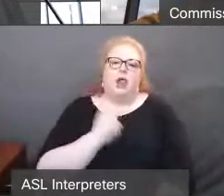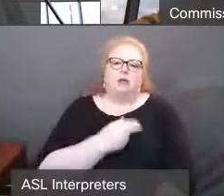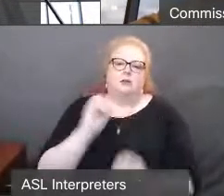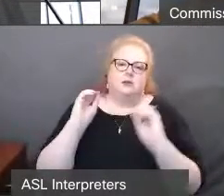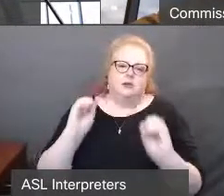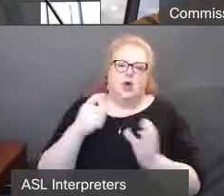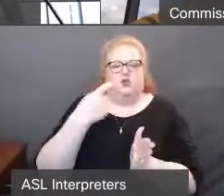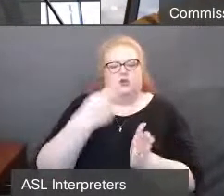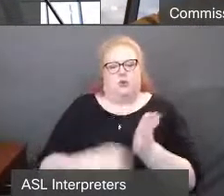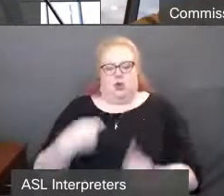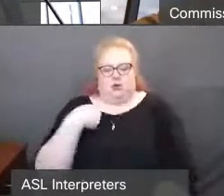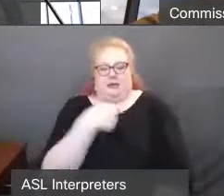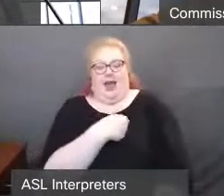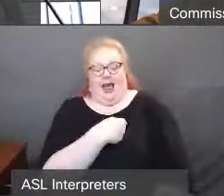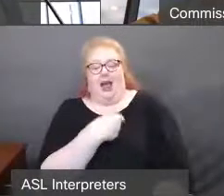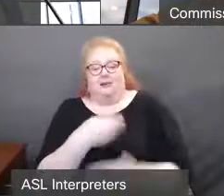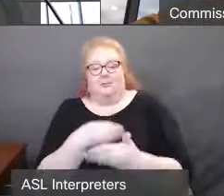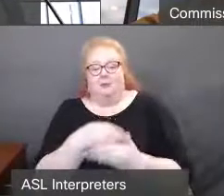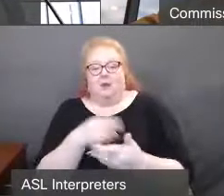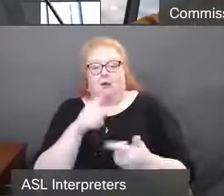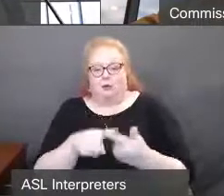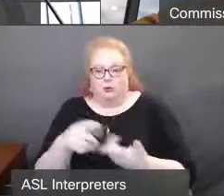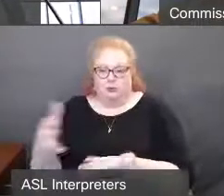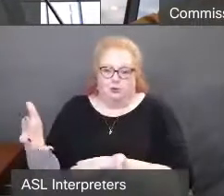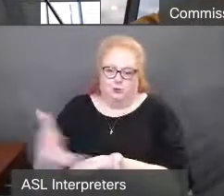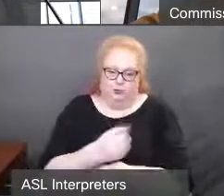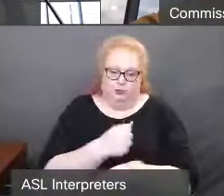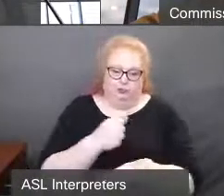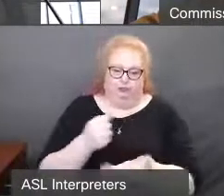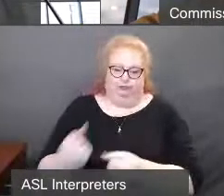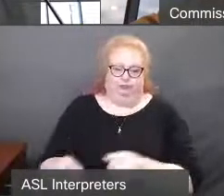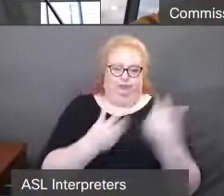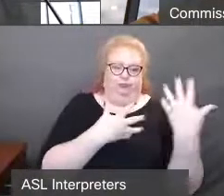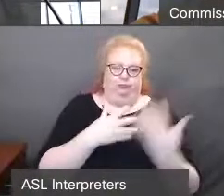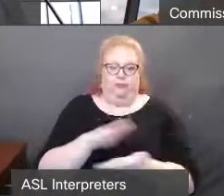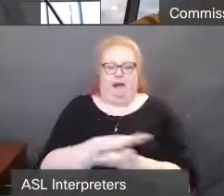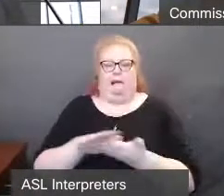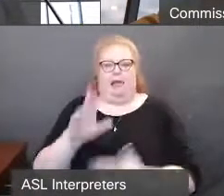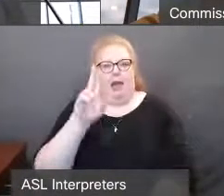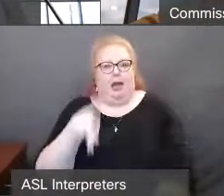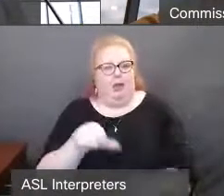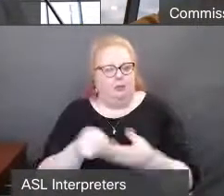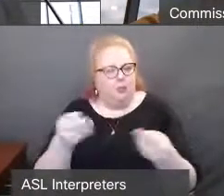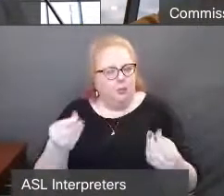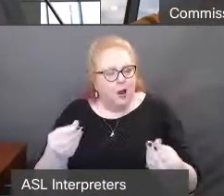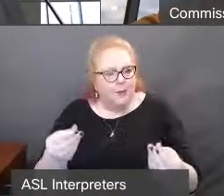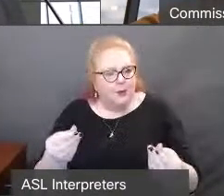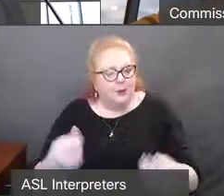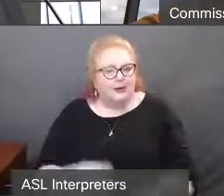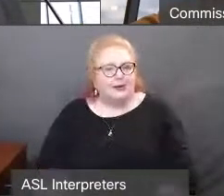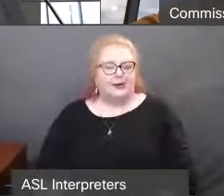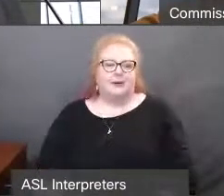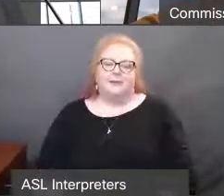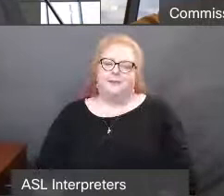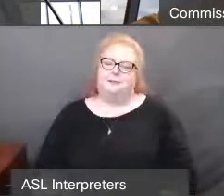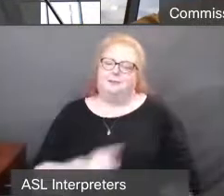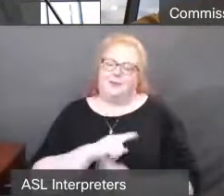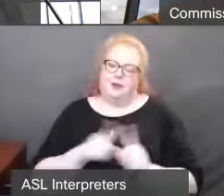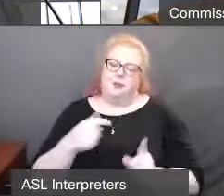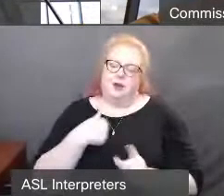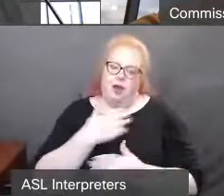us money to get them out, get it out of there. But I